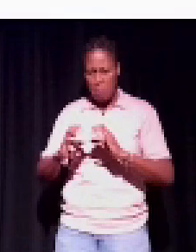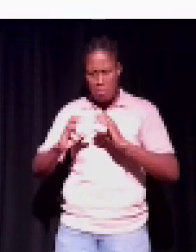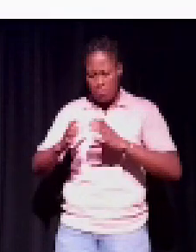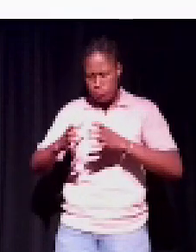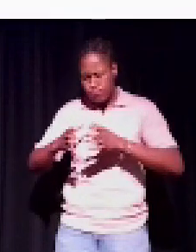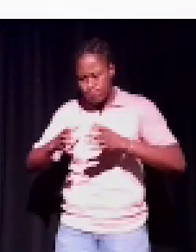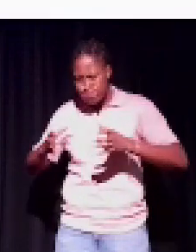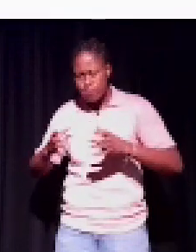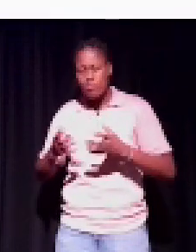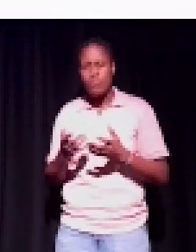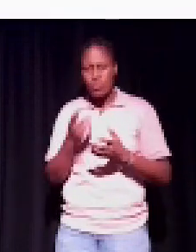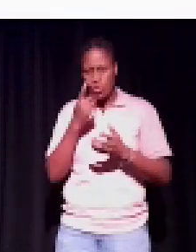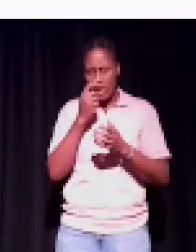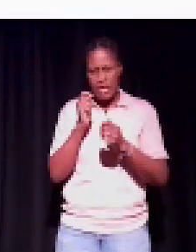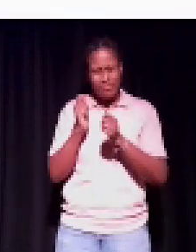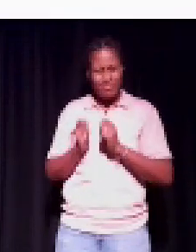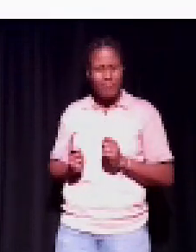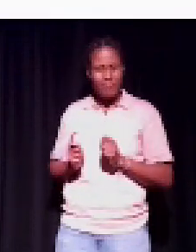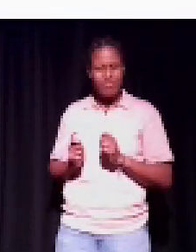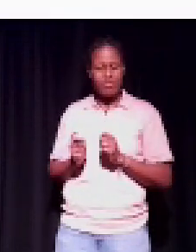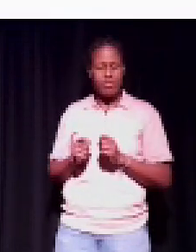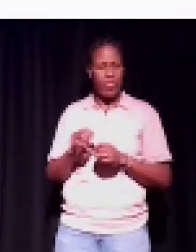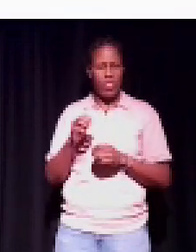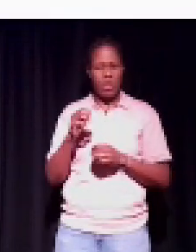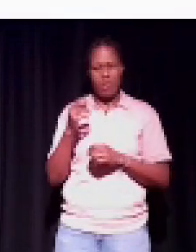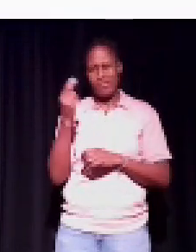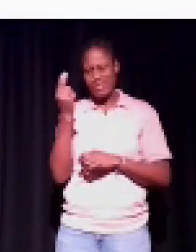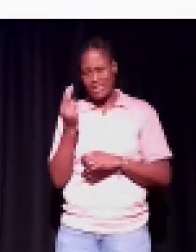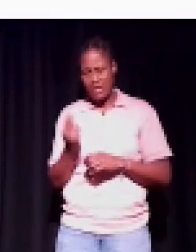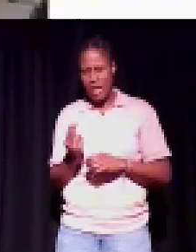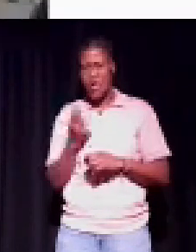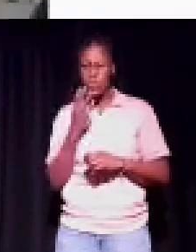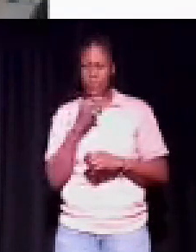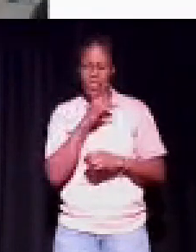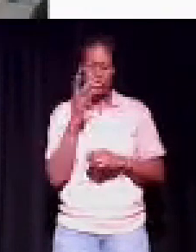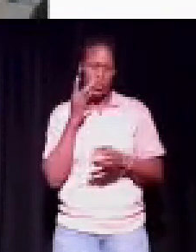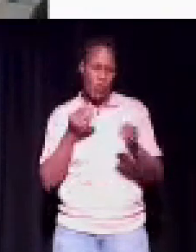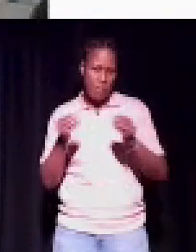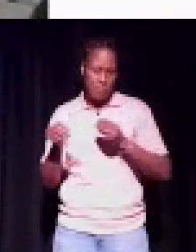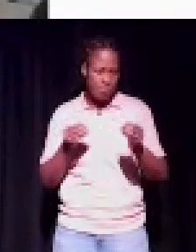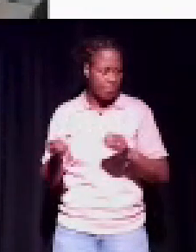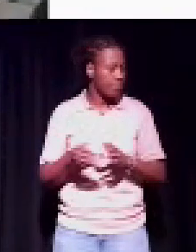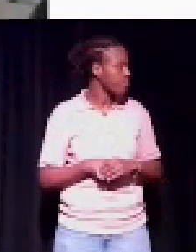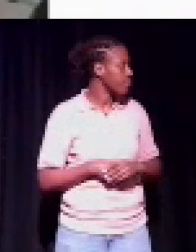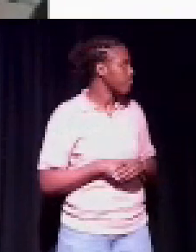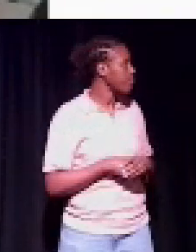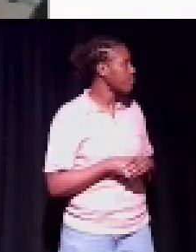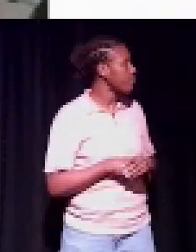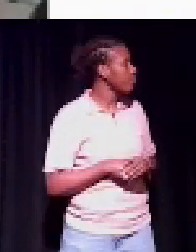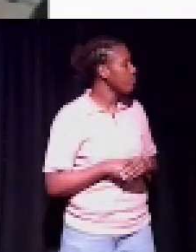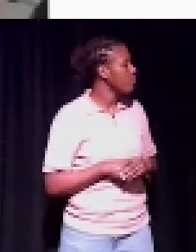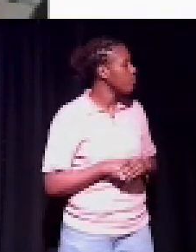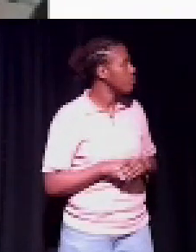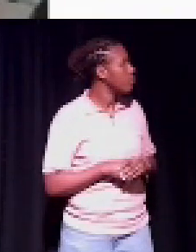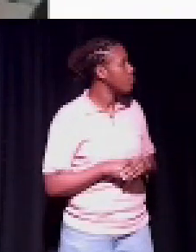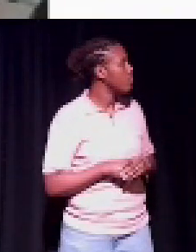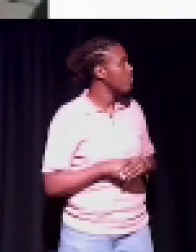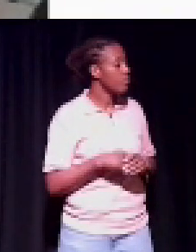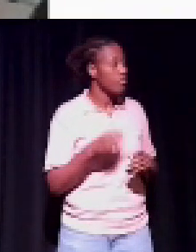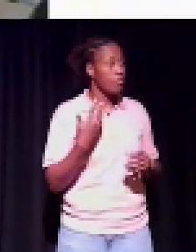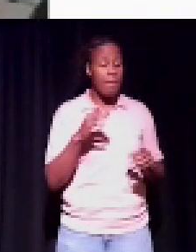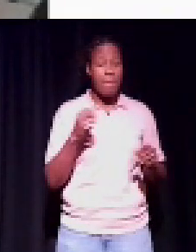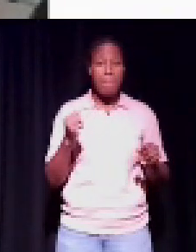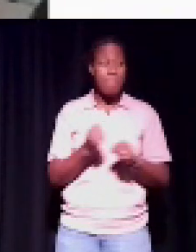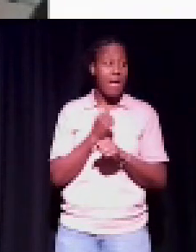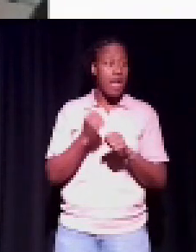So I'll just show you a quick image of it being used. If I go to the next slide. So I've made 5 or 6